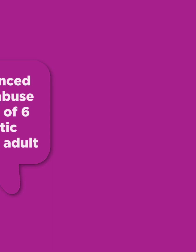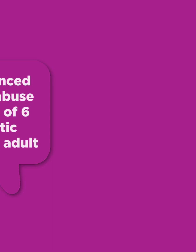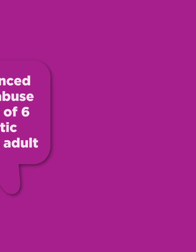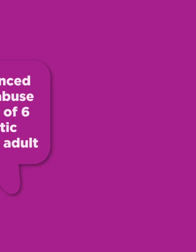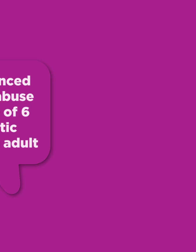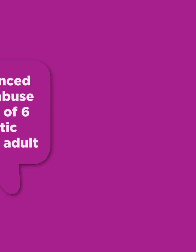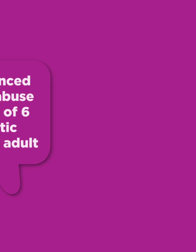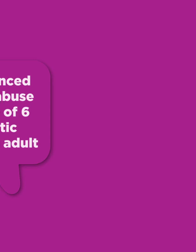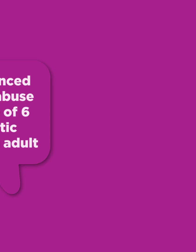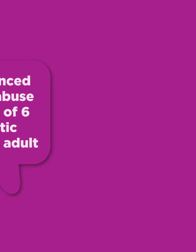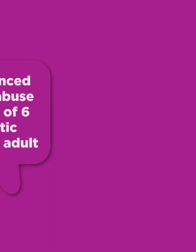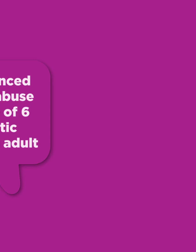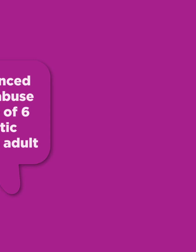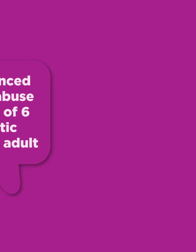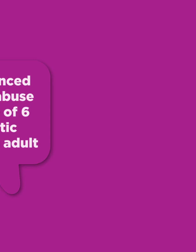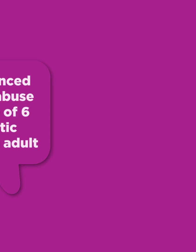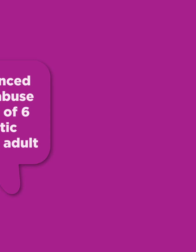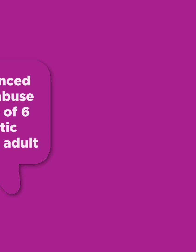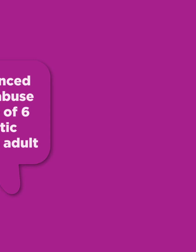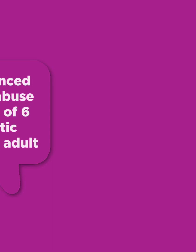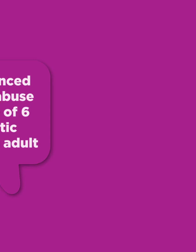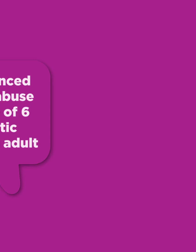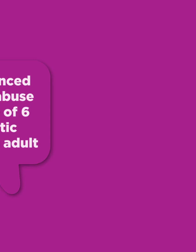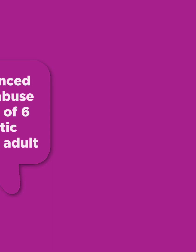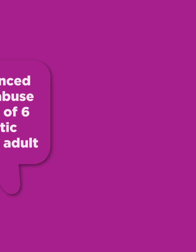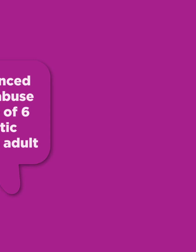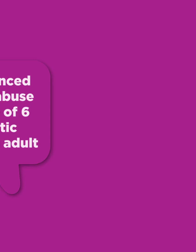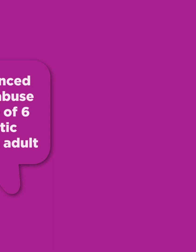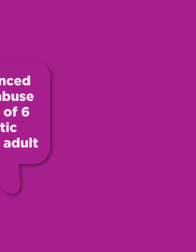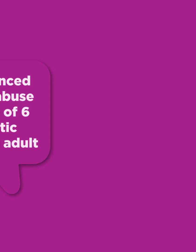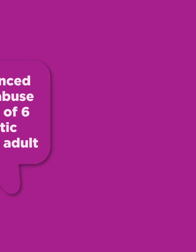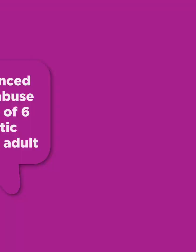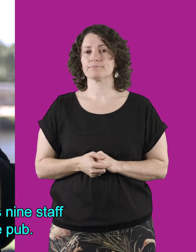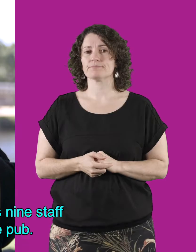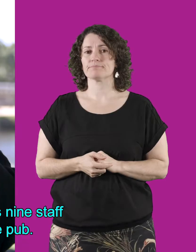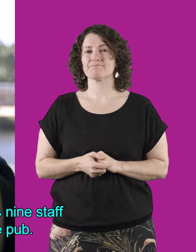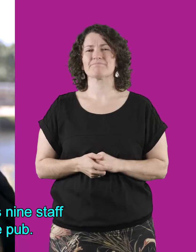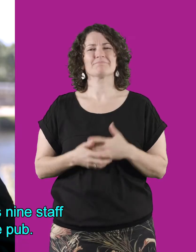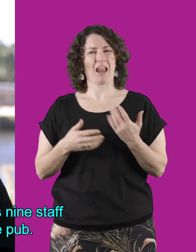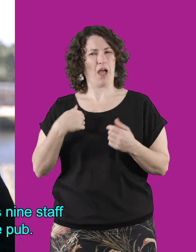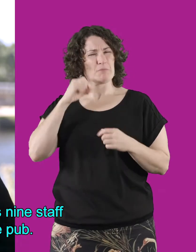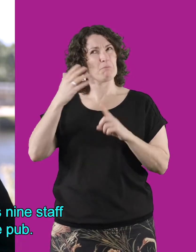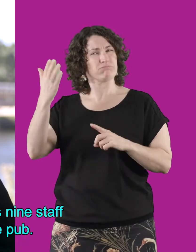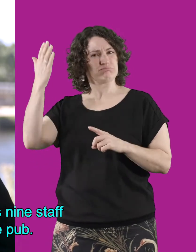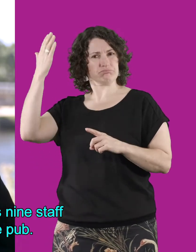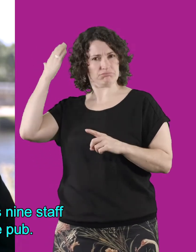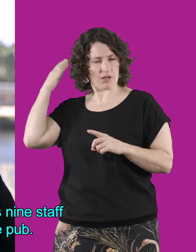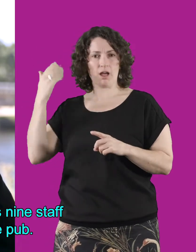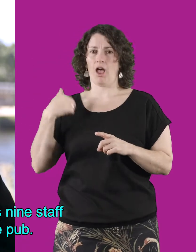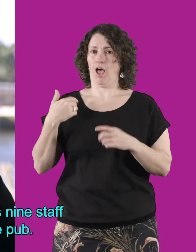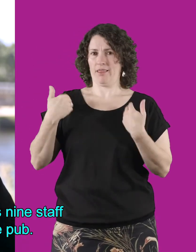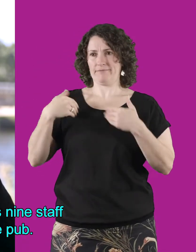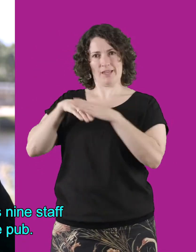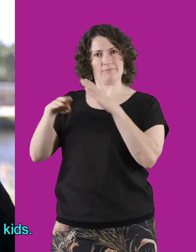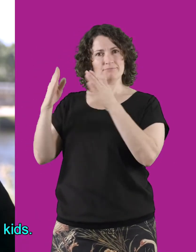Jane experienced institutional abuse from the age of 6 and domestic violence as an adult. One night there was 9 staff that went